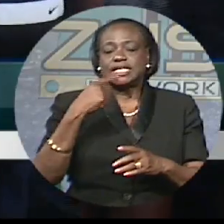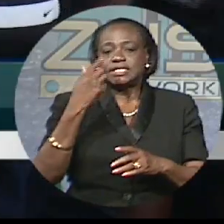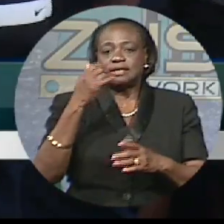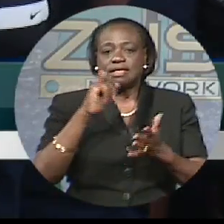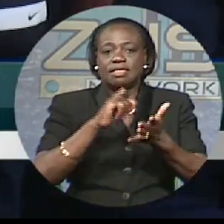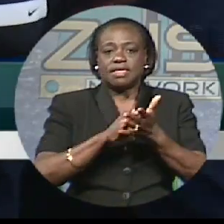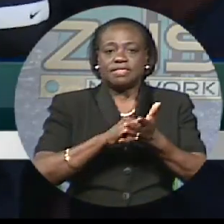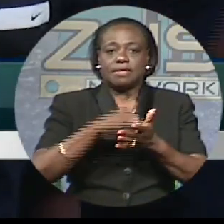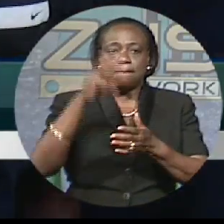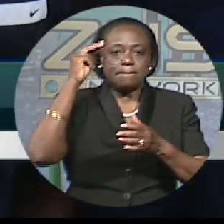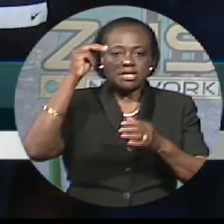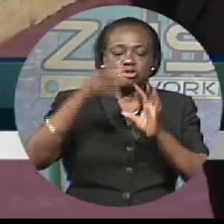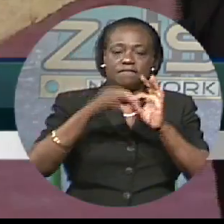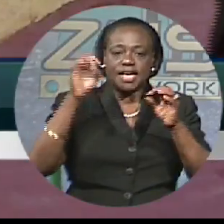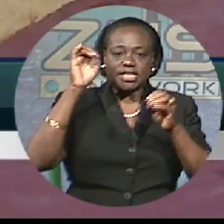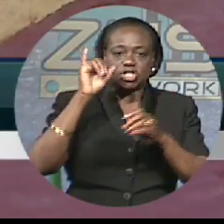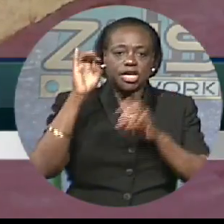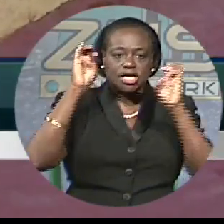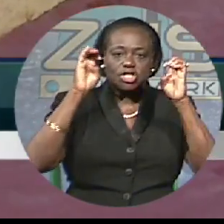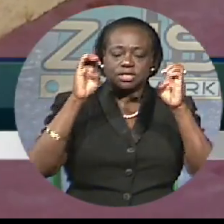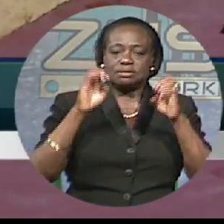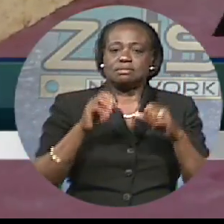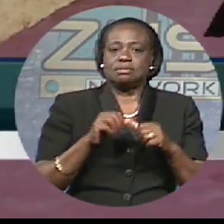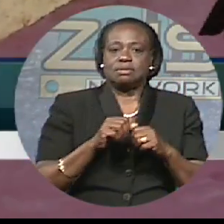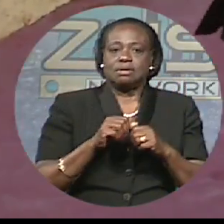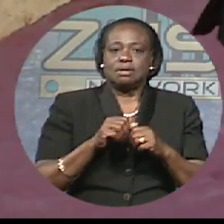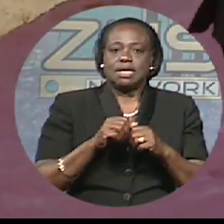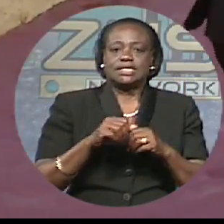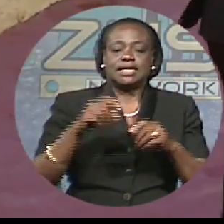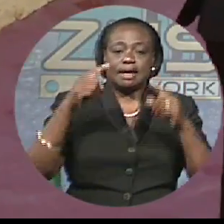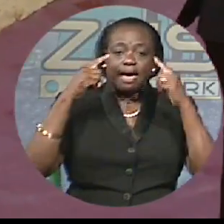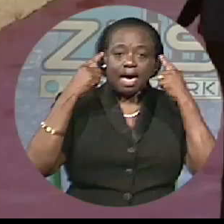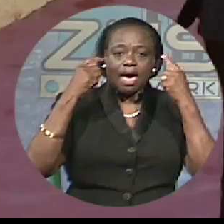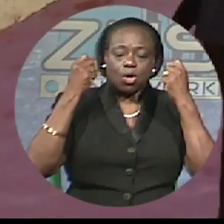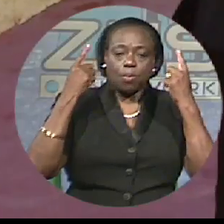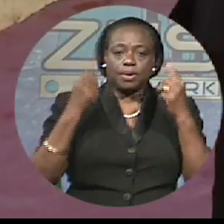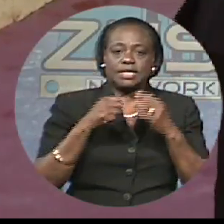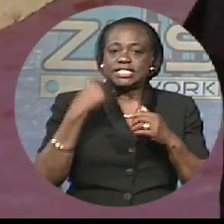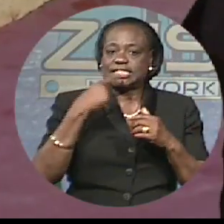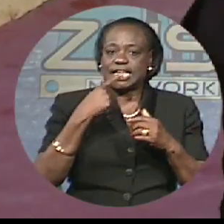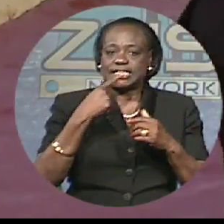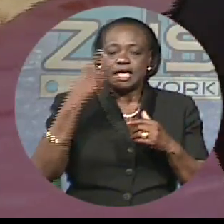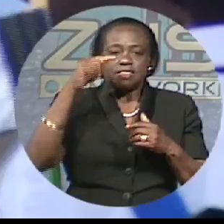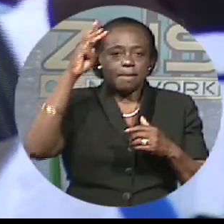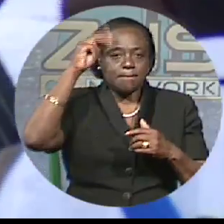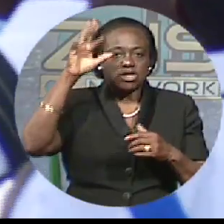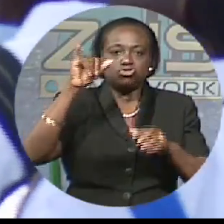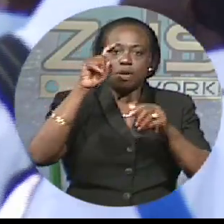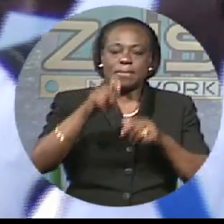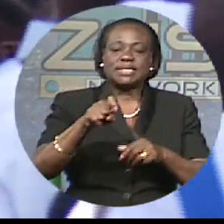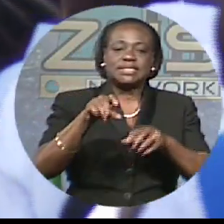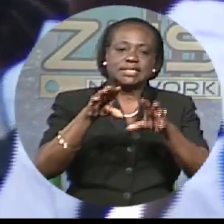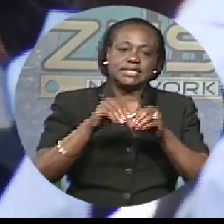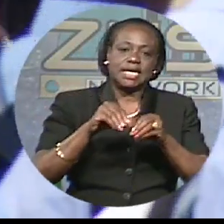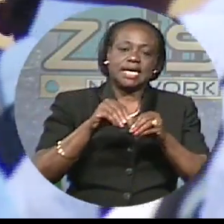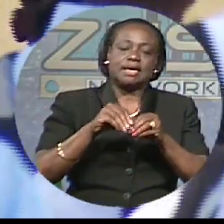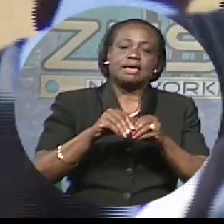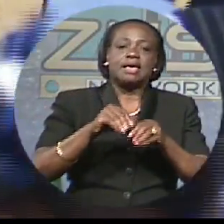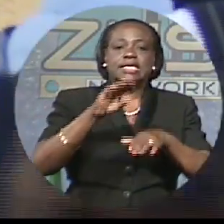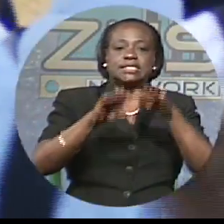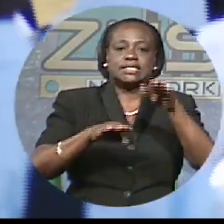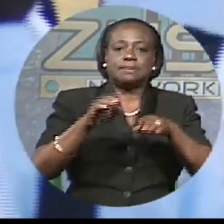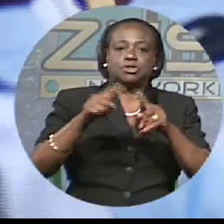its teachers' vetting process is an eye-opener. To avoid this problem, Wilson recommends that the ministry take extra steps to complete its vetting